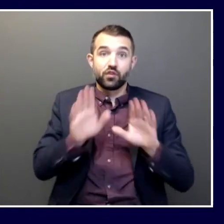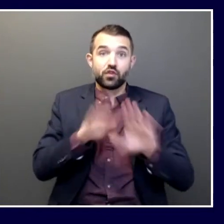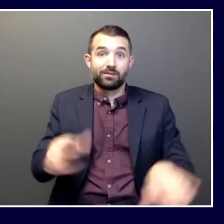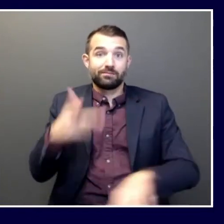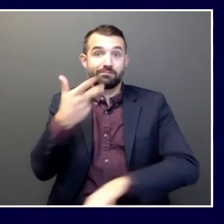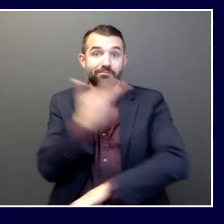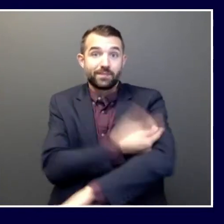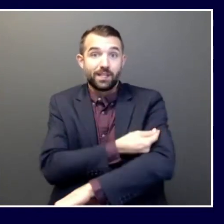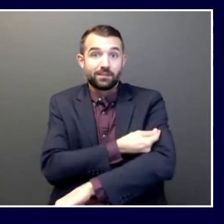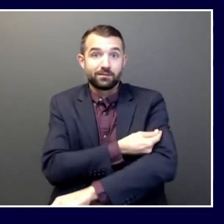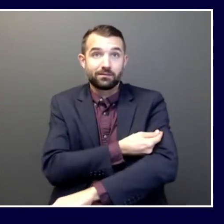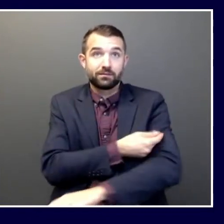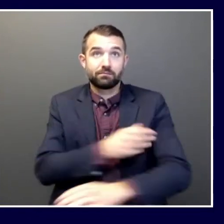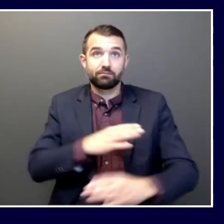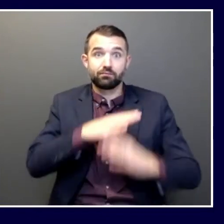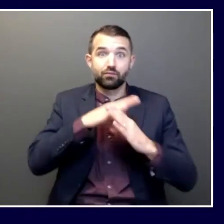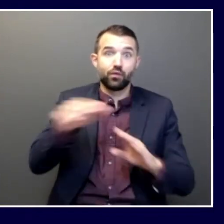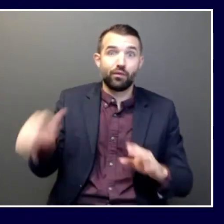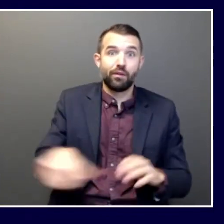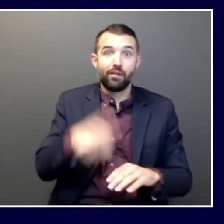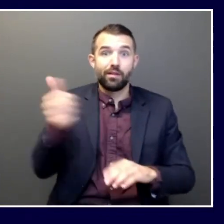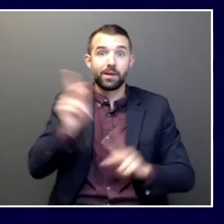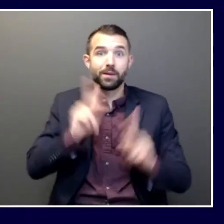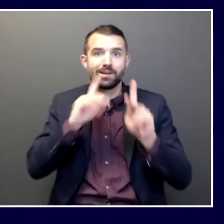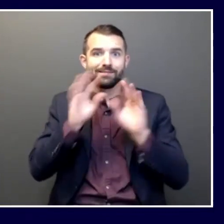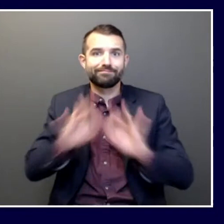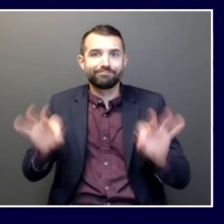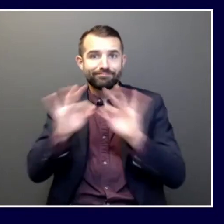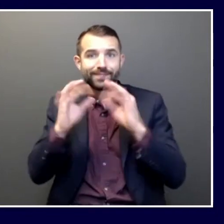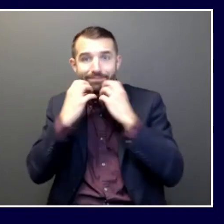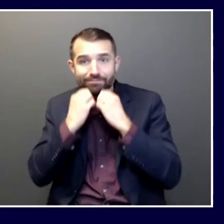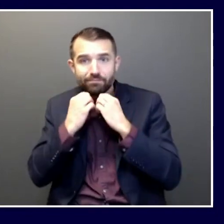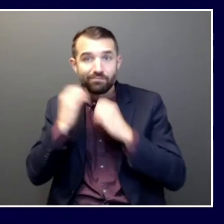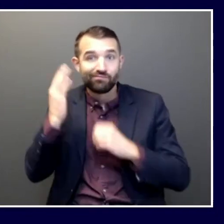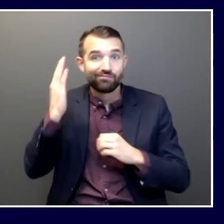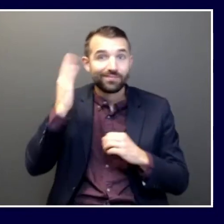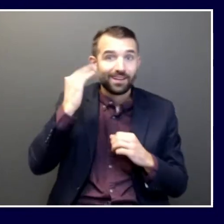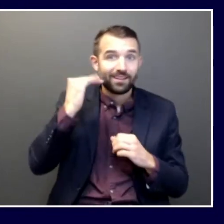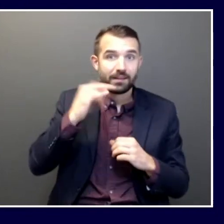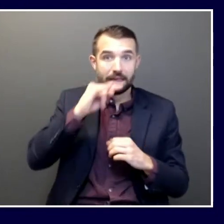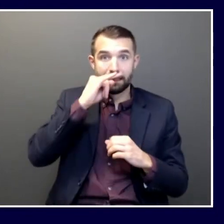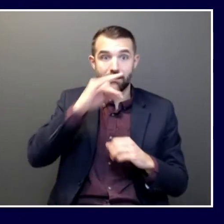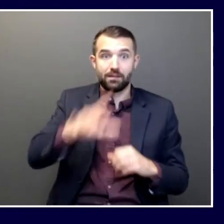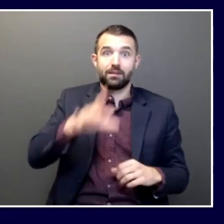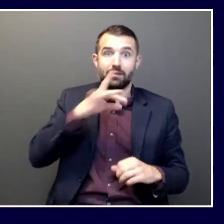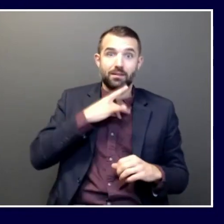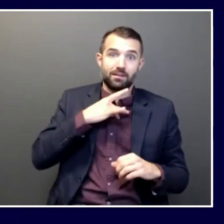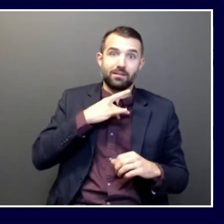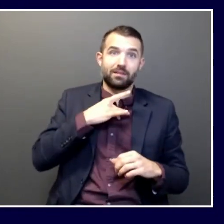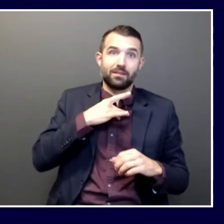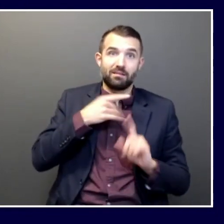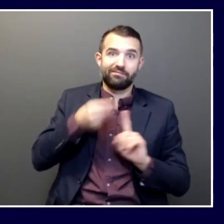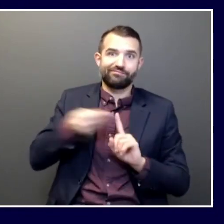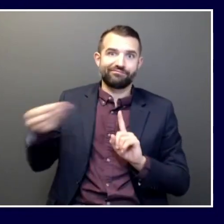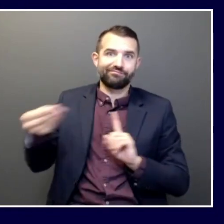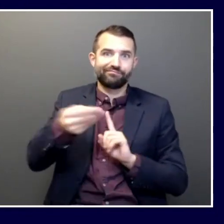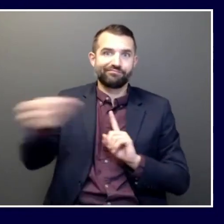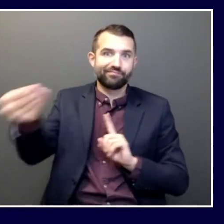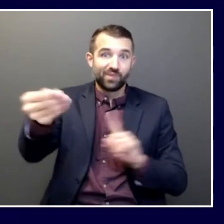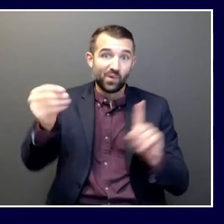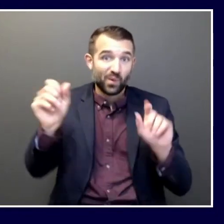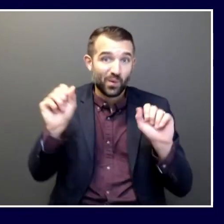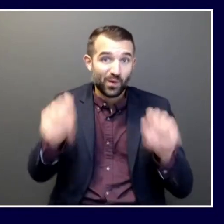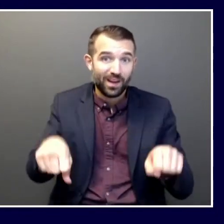are infected with COVID-19 can spread the virus to others, even if they themselves have a mild